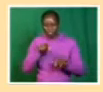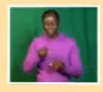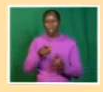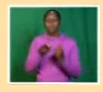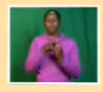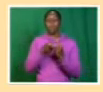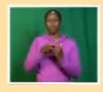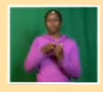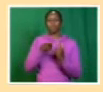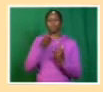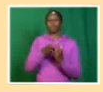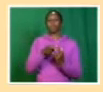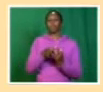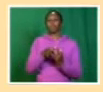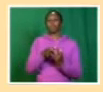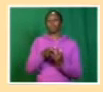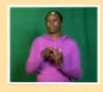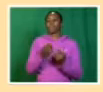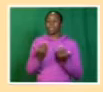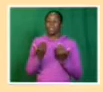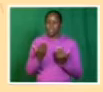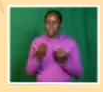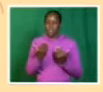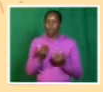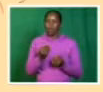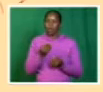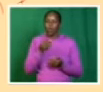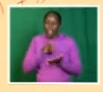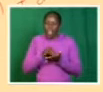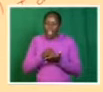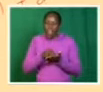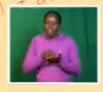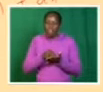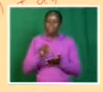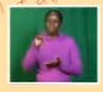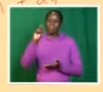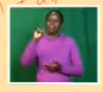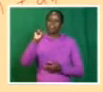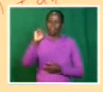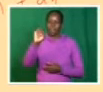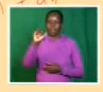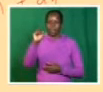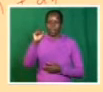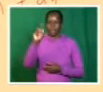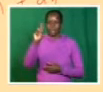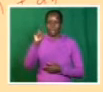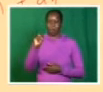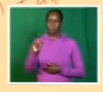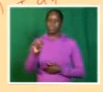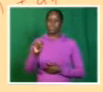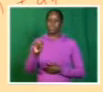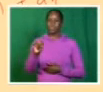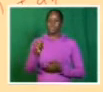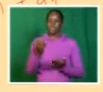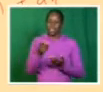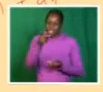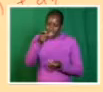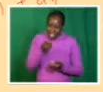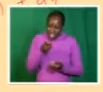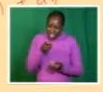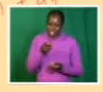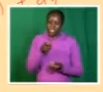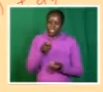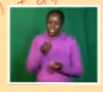this midpoint, by just getting the mean of these 2 numbers. You can get the x